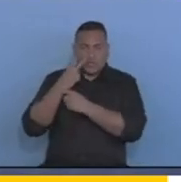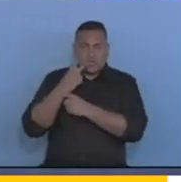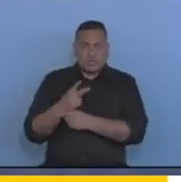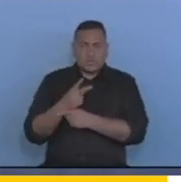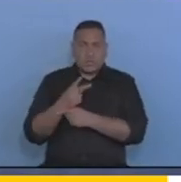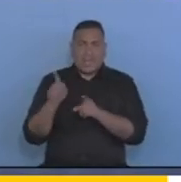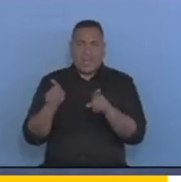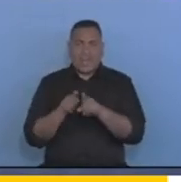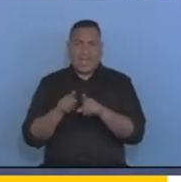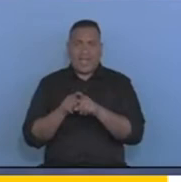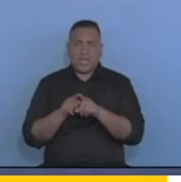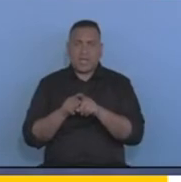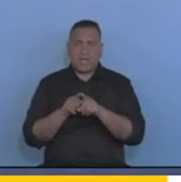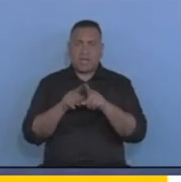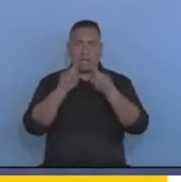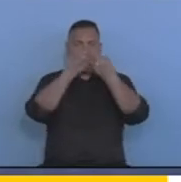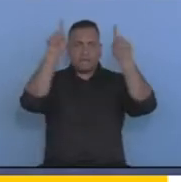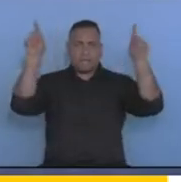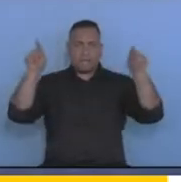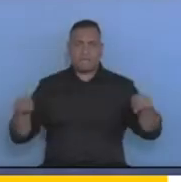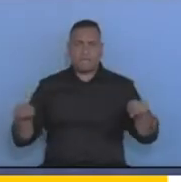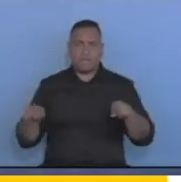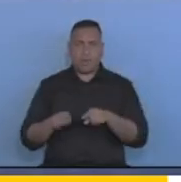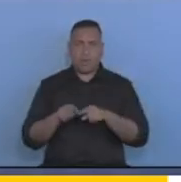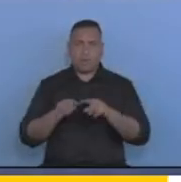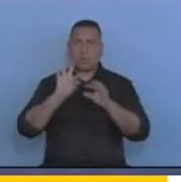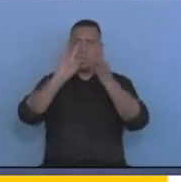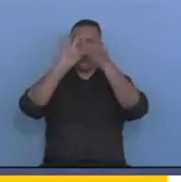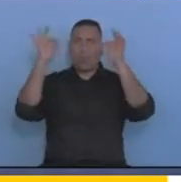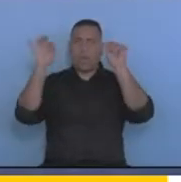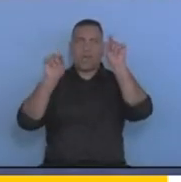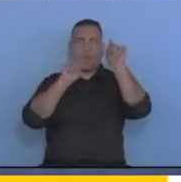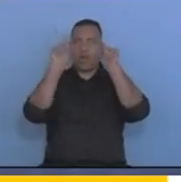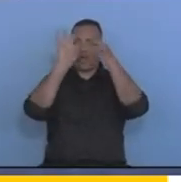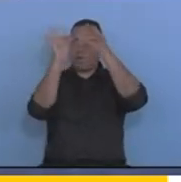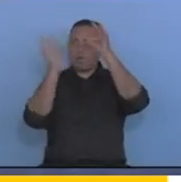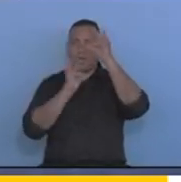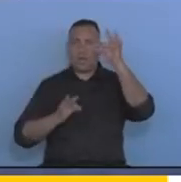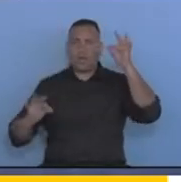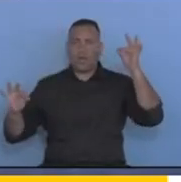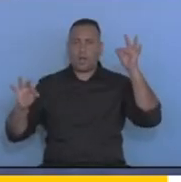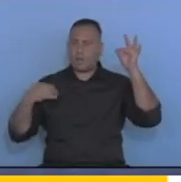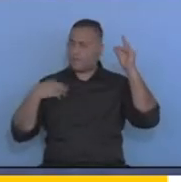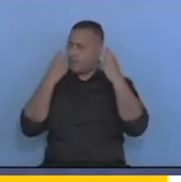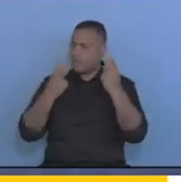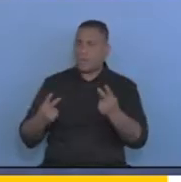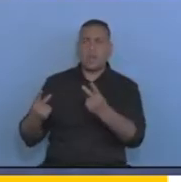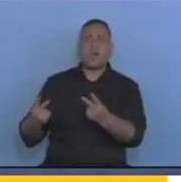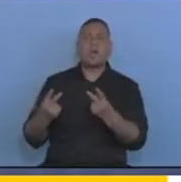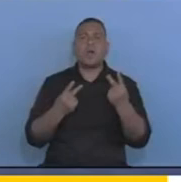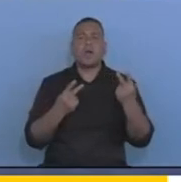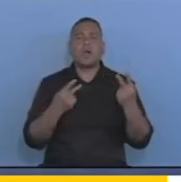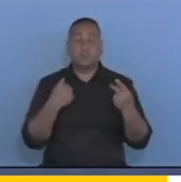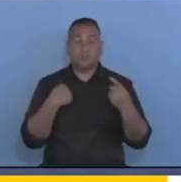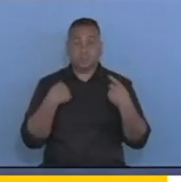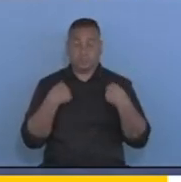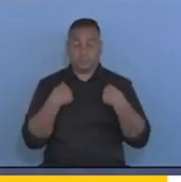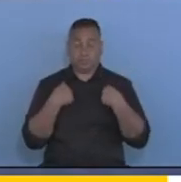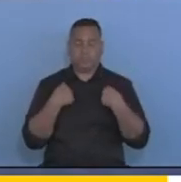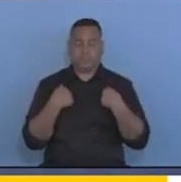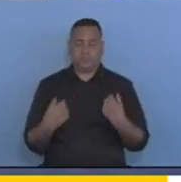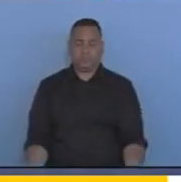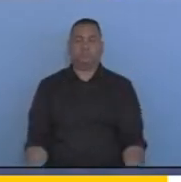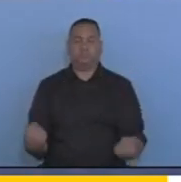being built and doing all the wiring things different? Because I looked at it and I couldn't make out what was happening there. So, all